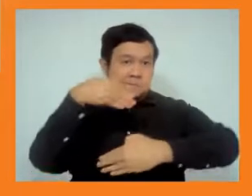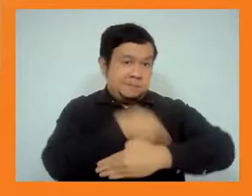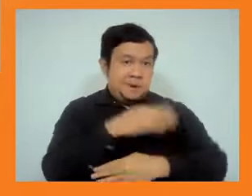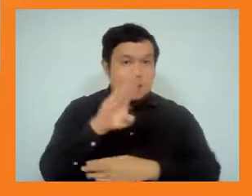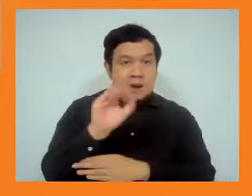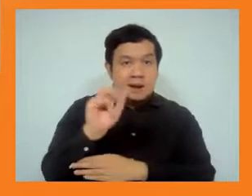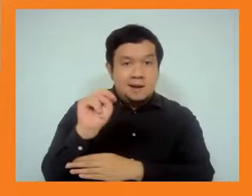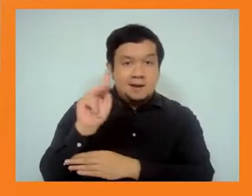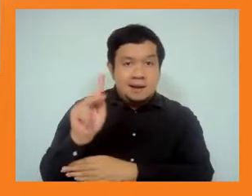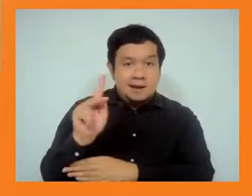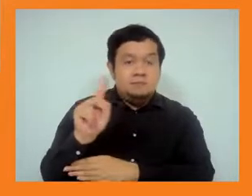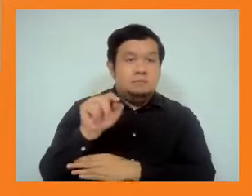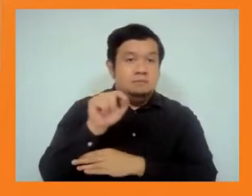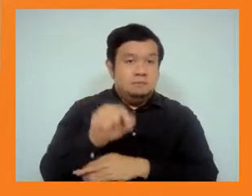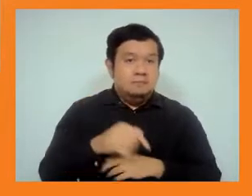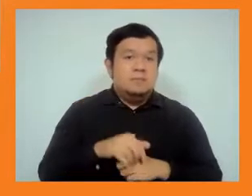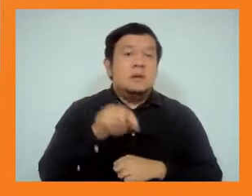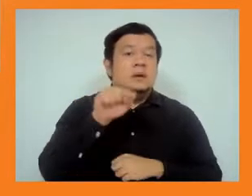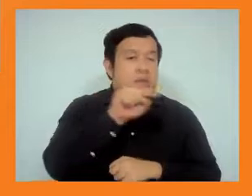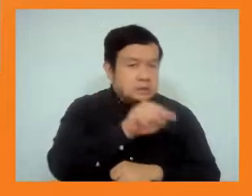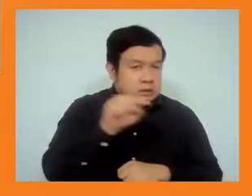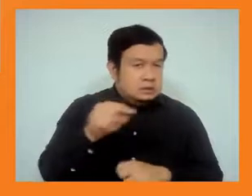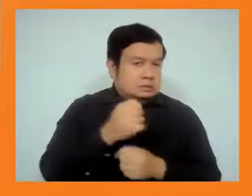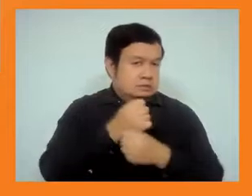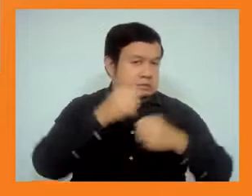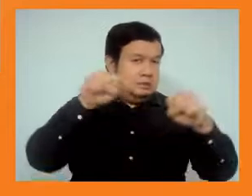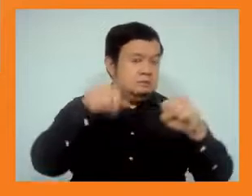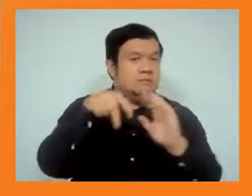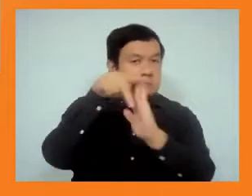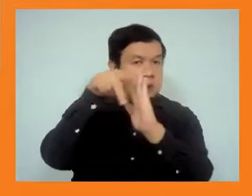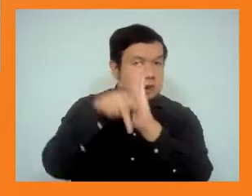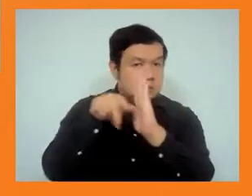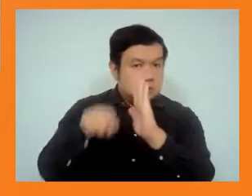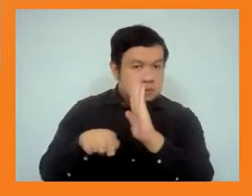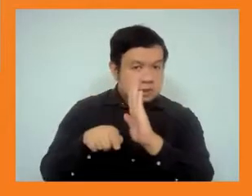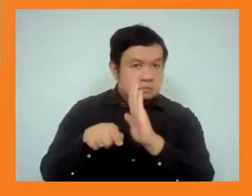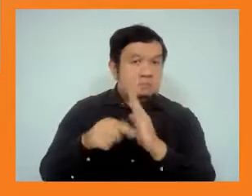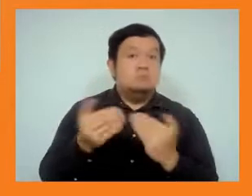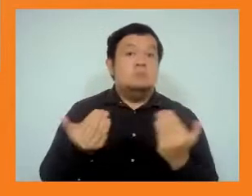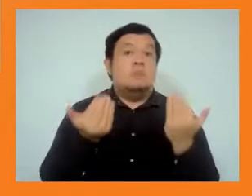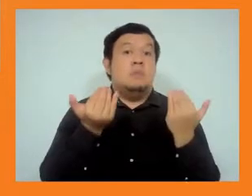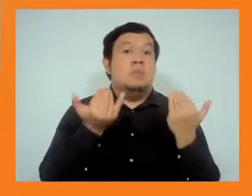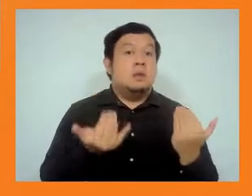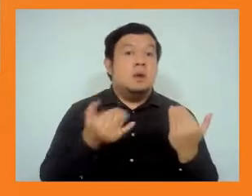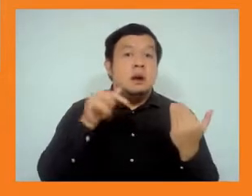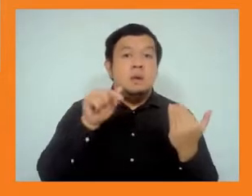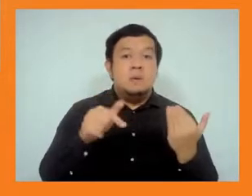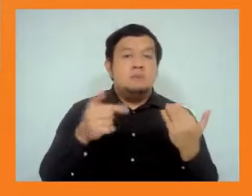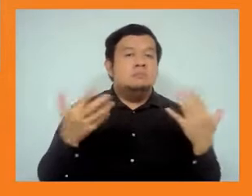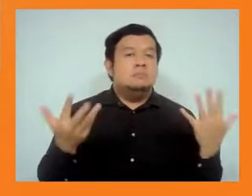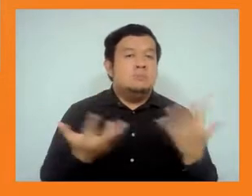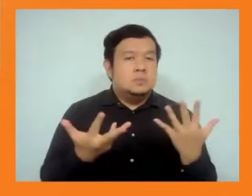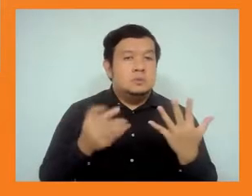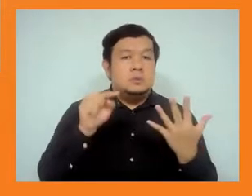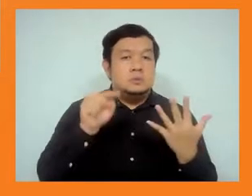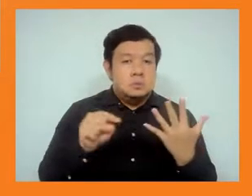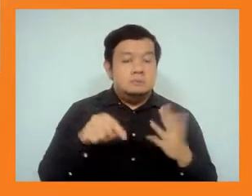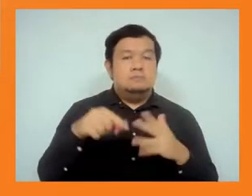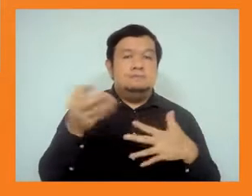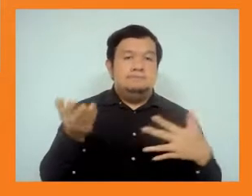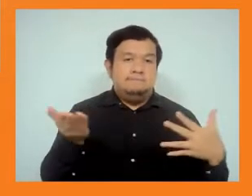information disclosure issues. And further, when the monitoring missions